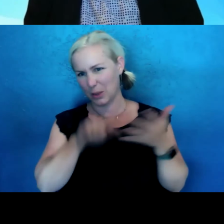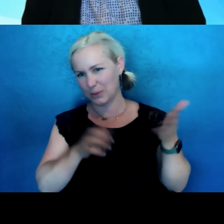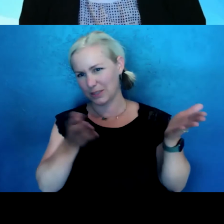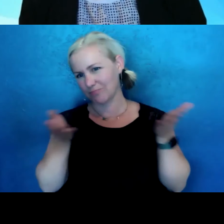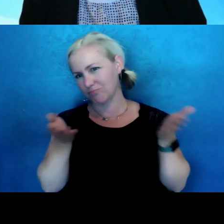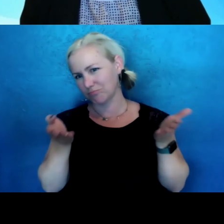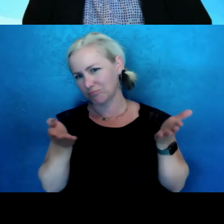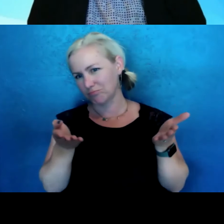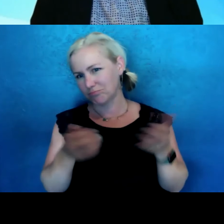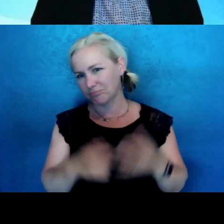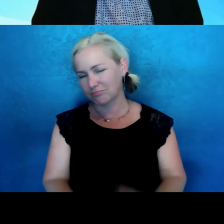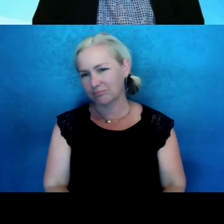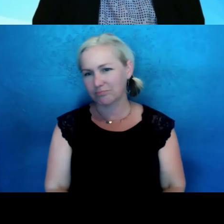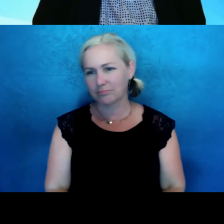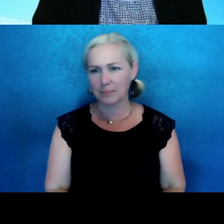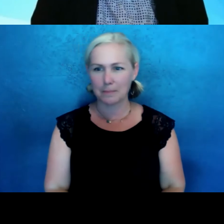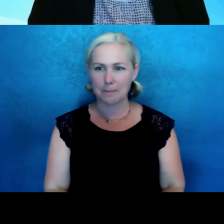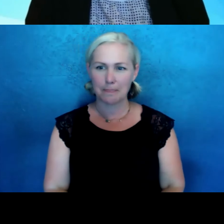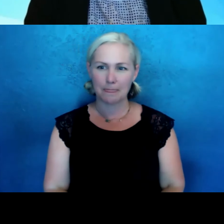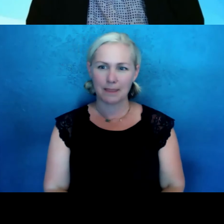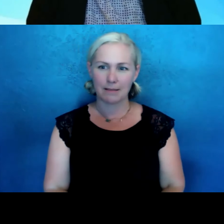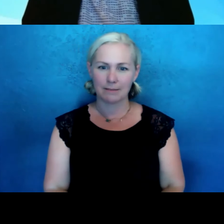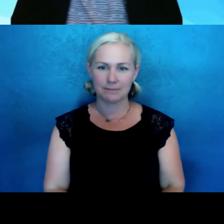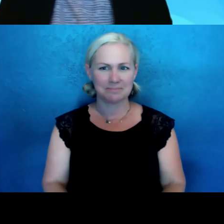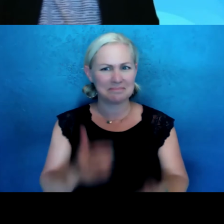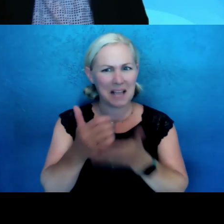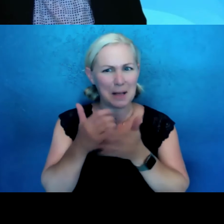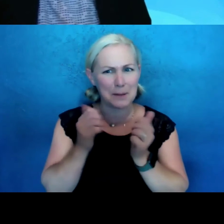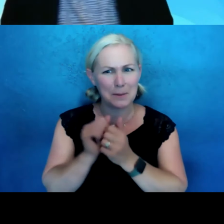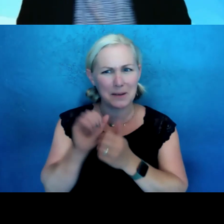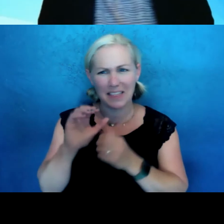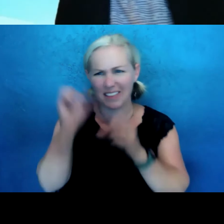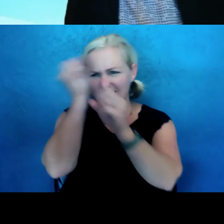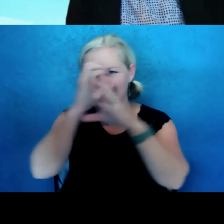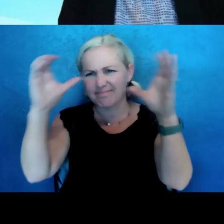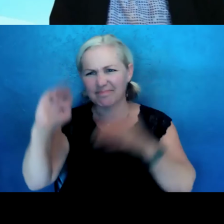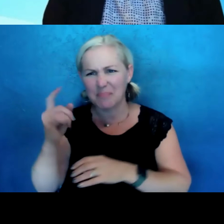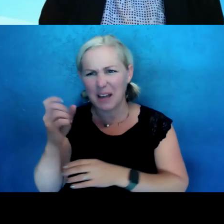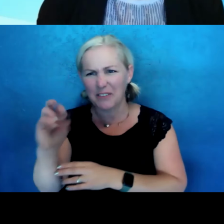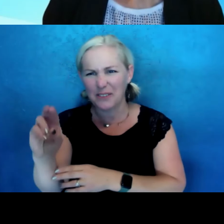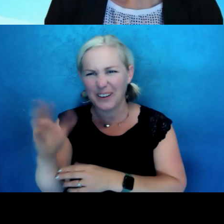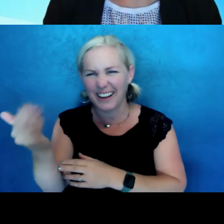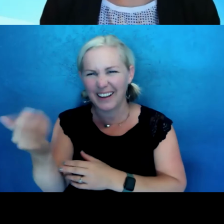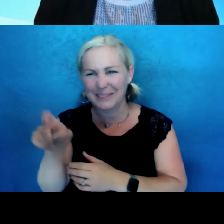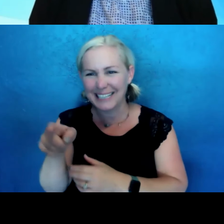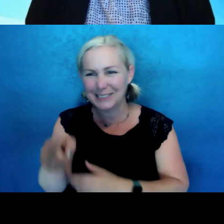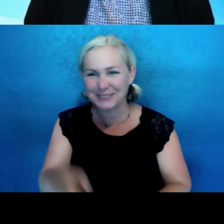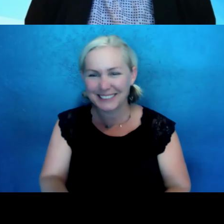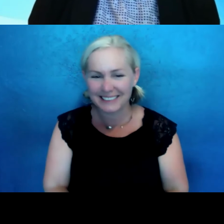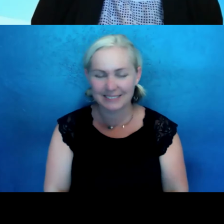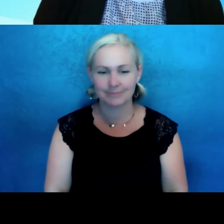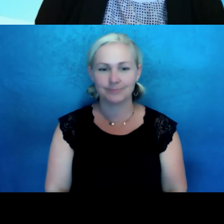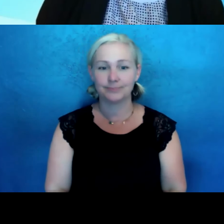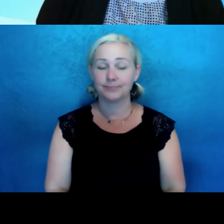the travel agent, if you will. Help me with the metaphor, folks. You see, we need it. We need you. What do we got,